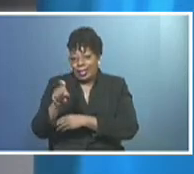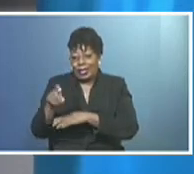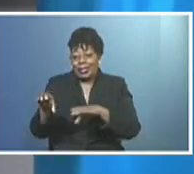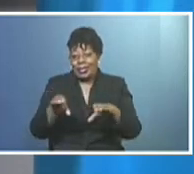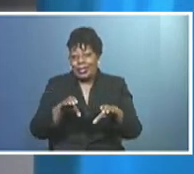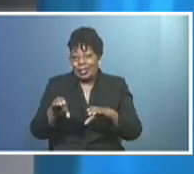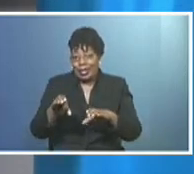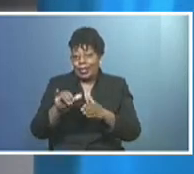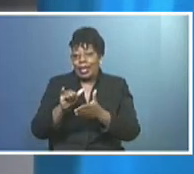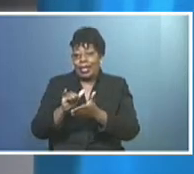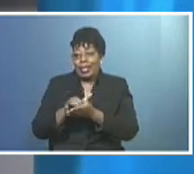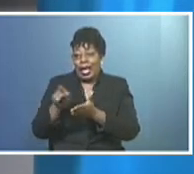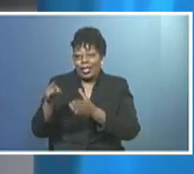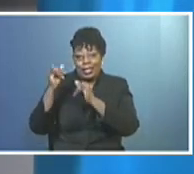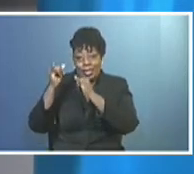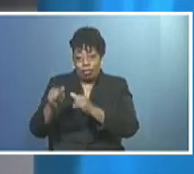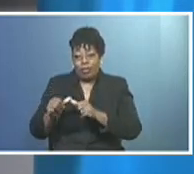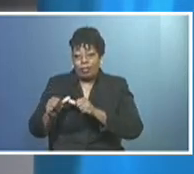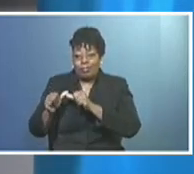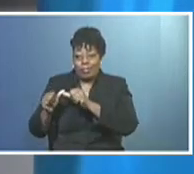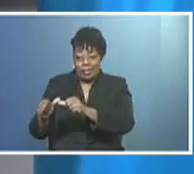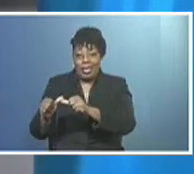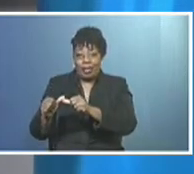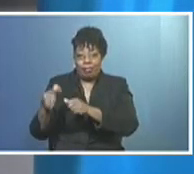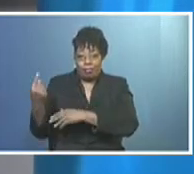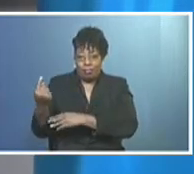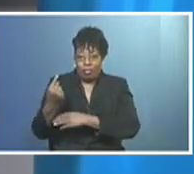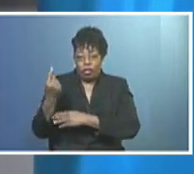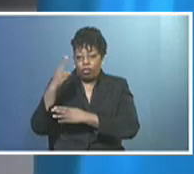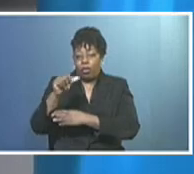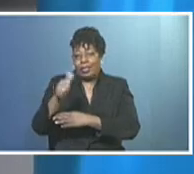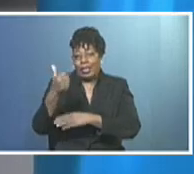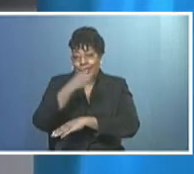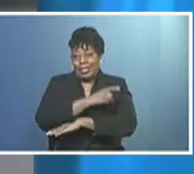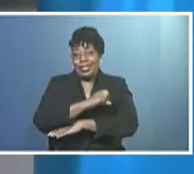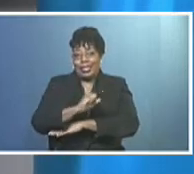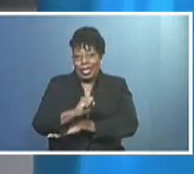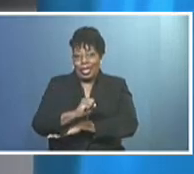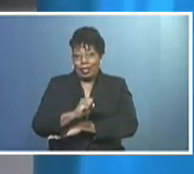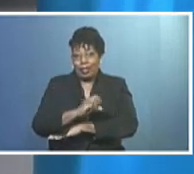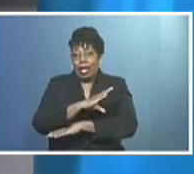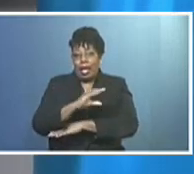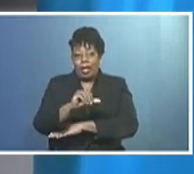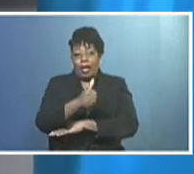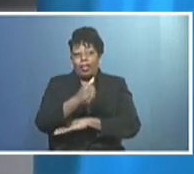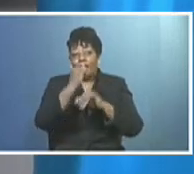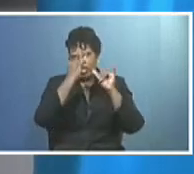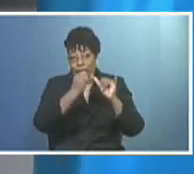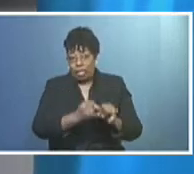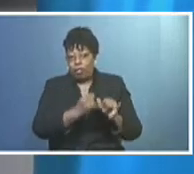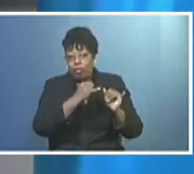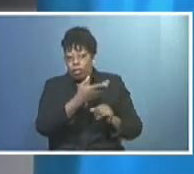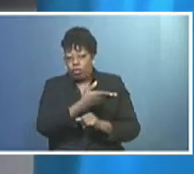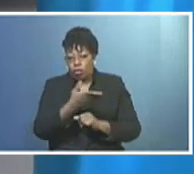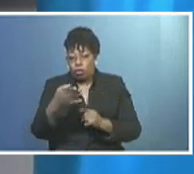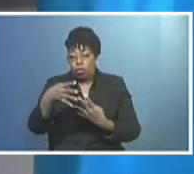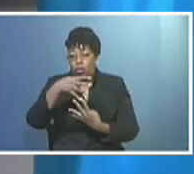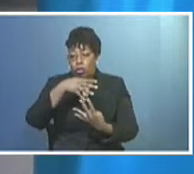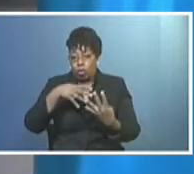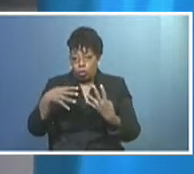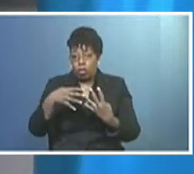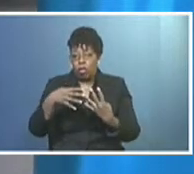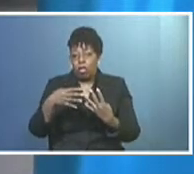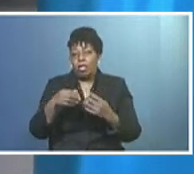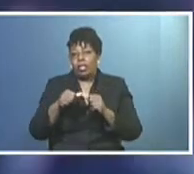done, that individual remains in isolation for the 10 days, and individuals who are associated with that individual probably for